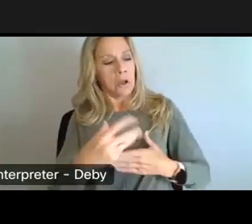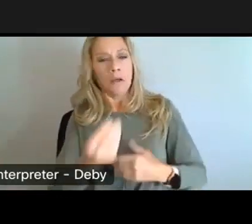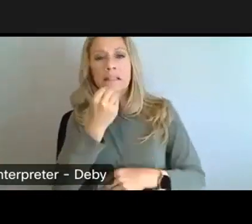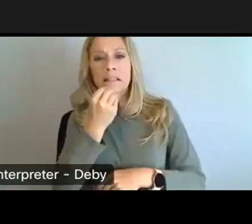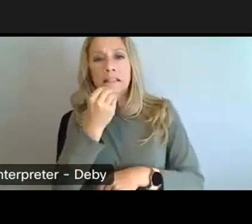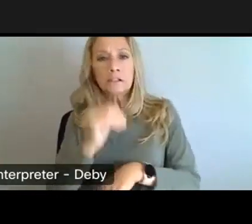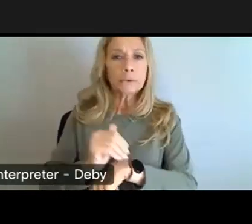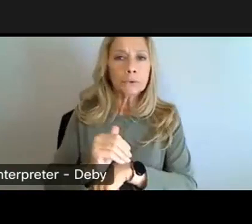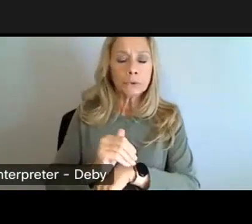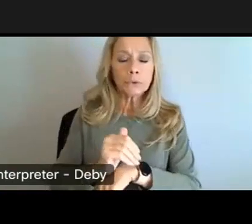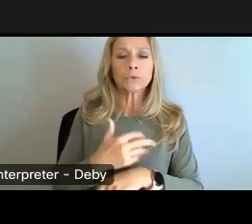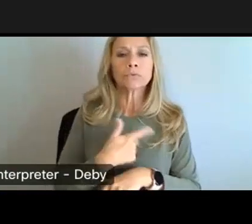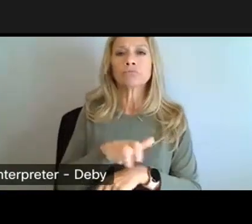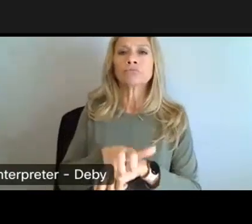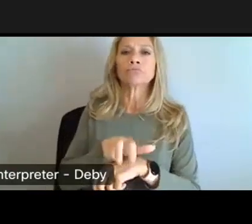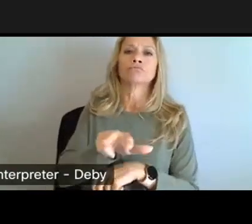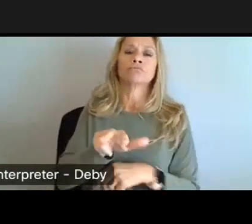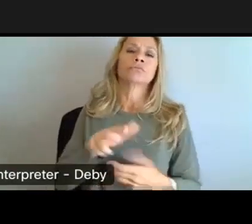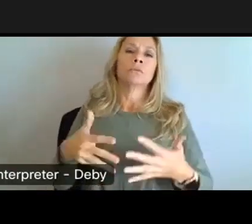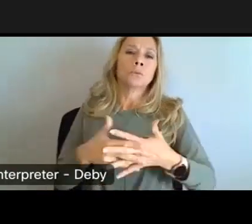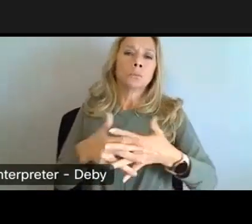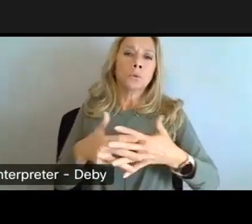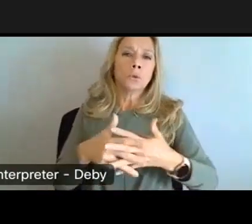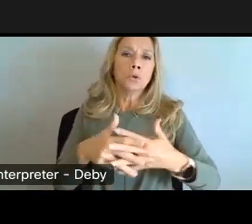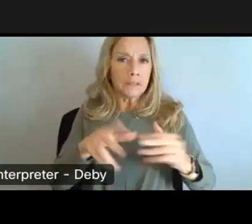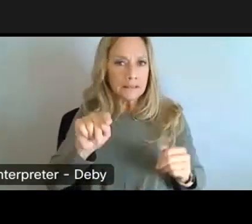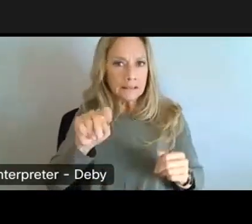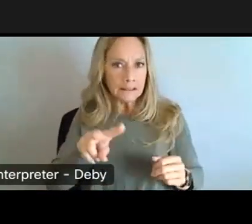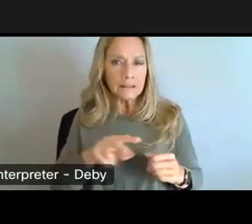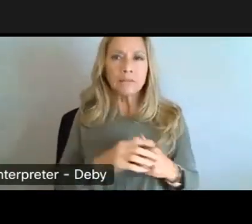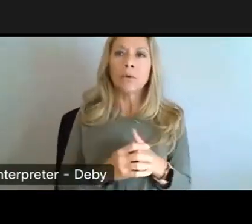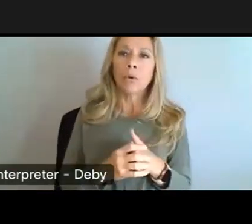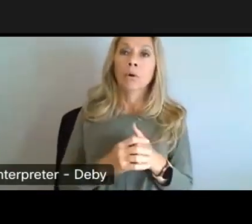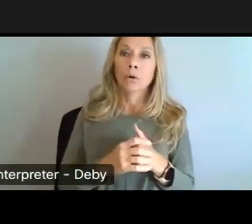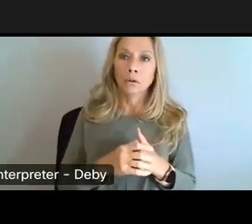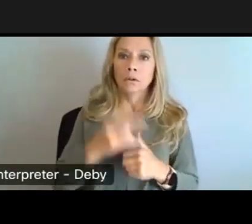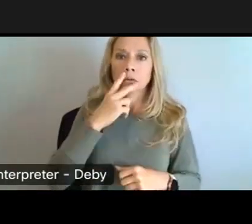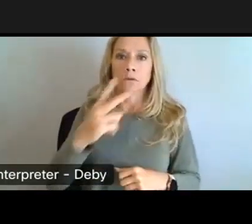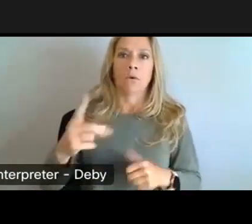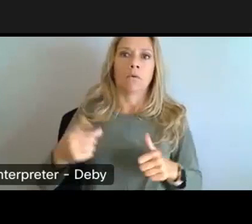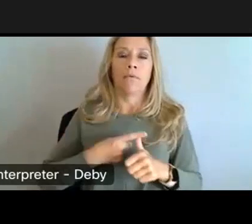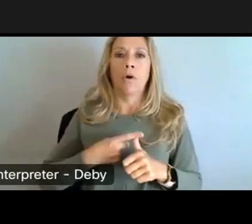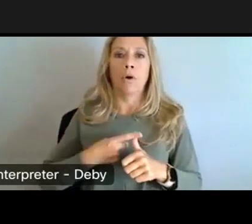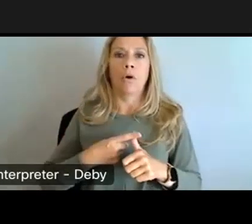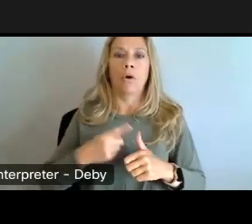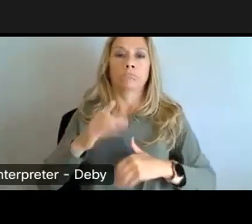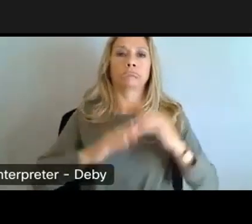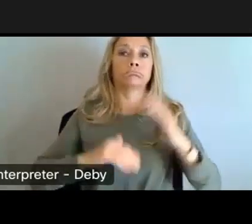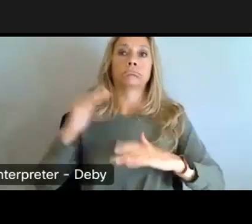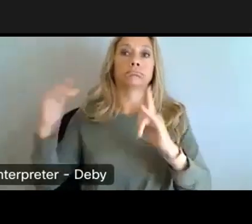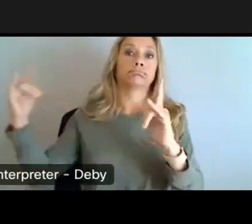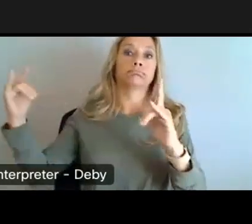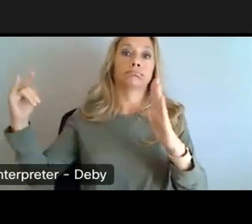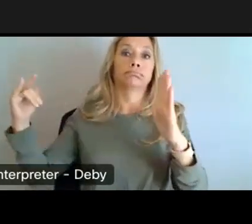during dinner, we're watching football on TV, and then we saw the first plane go into the tower. And initially, our thought